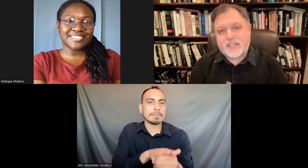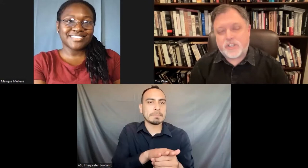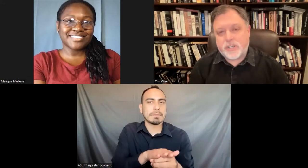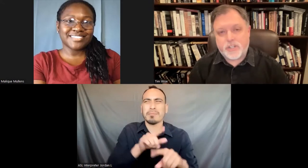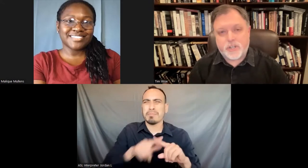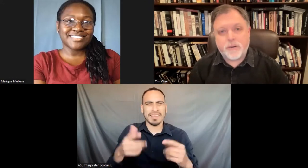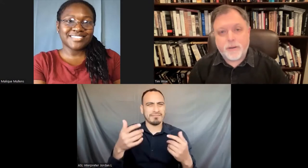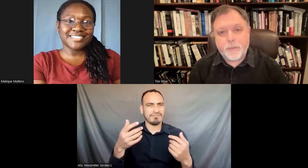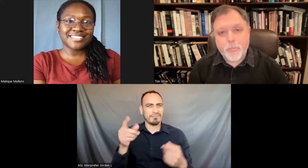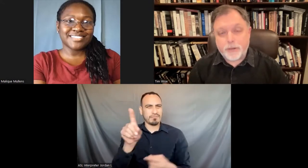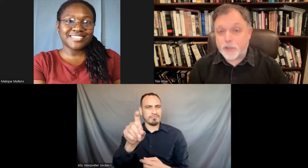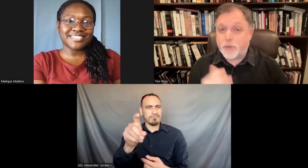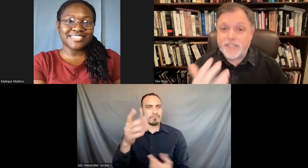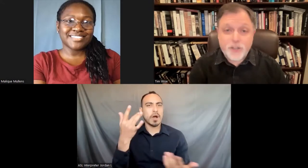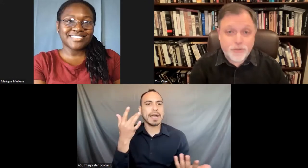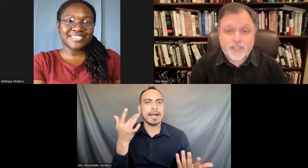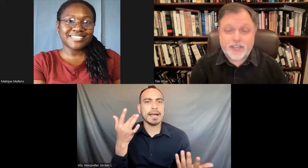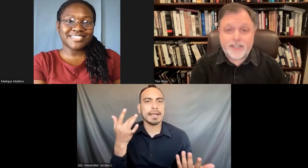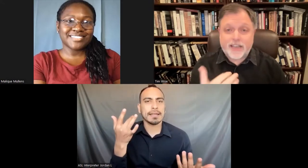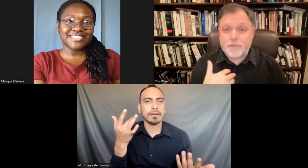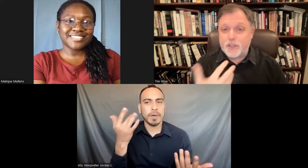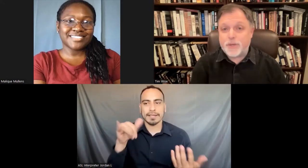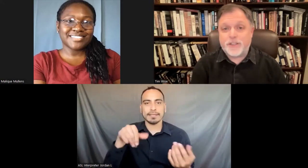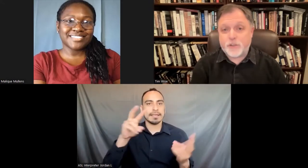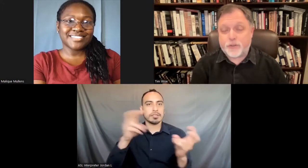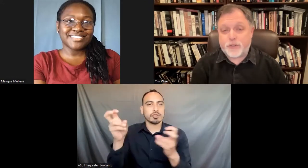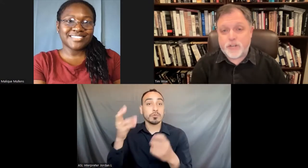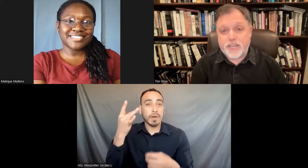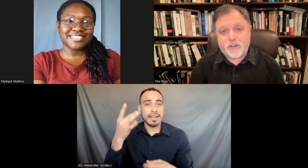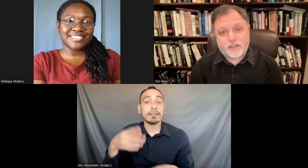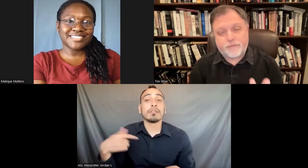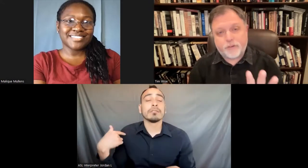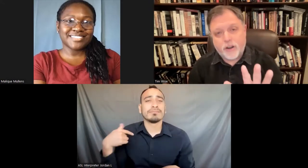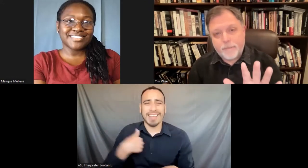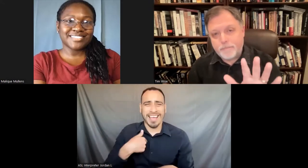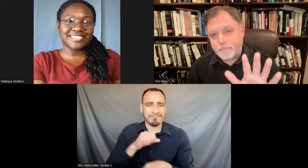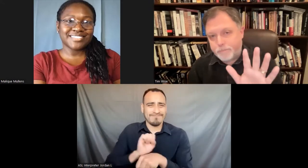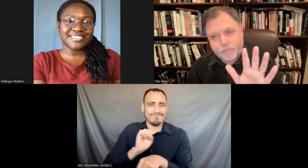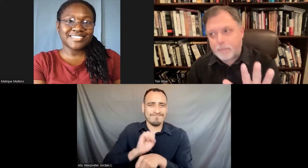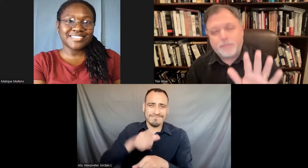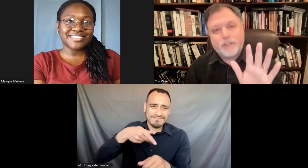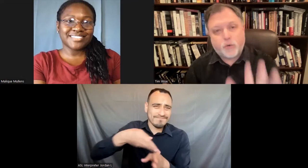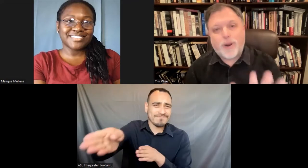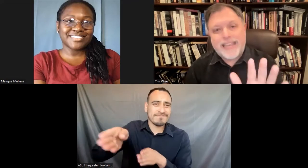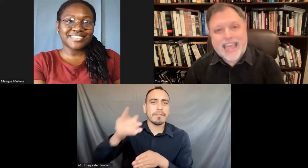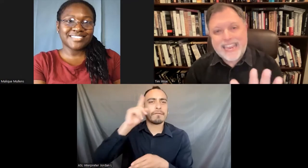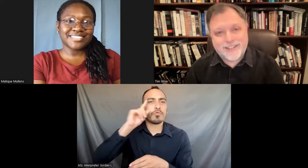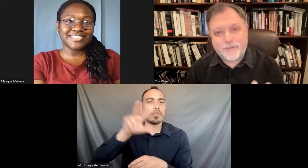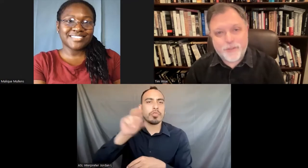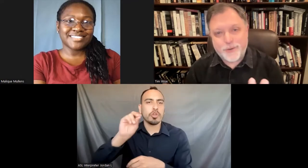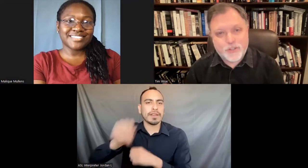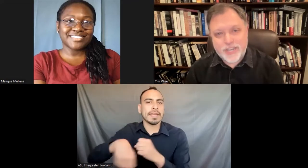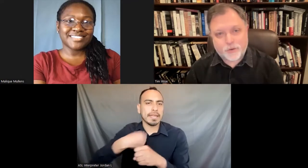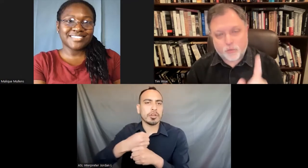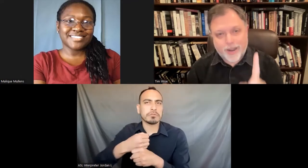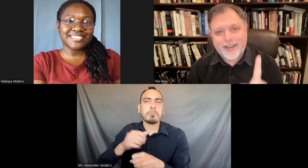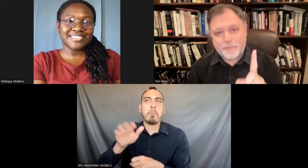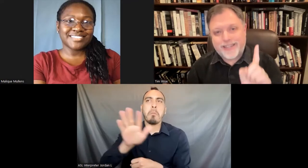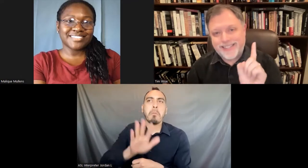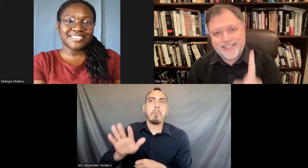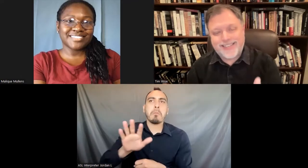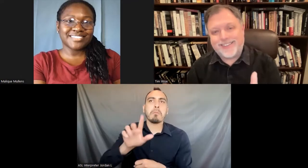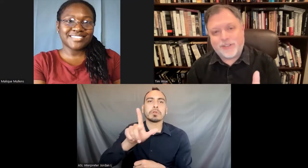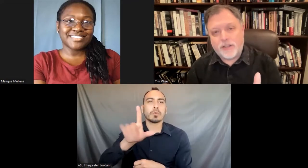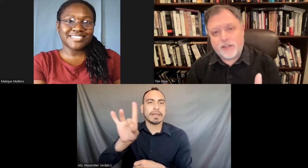sudden such an issue? Because what's interesting is I've been doing this for 30 years, and for probably 28 of those years, right